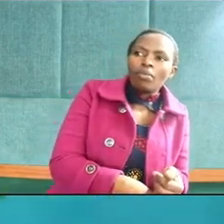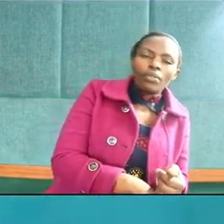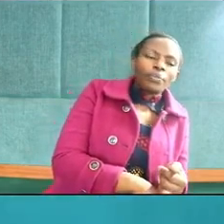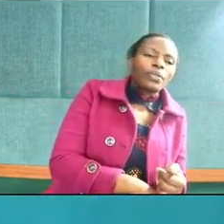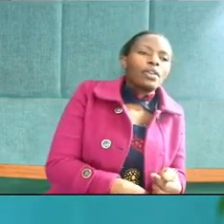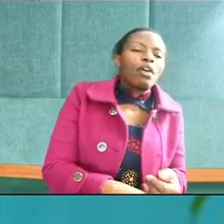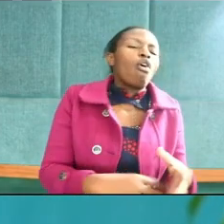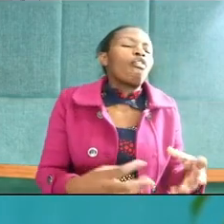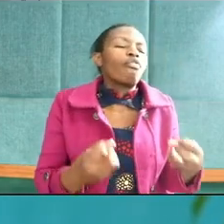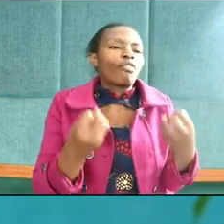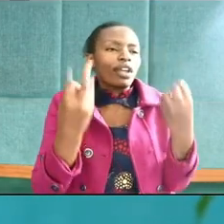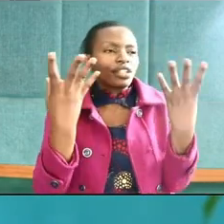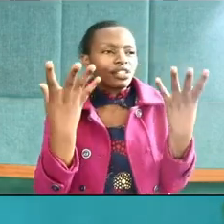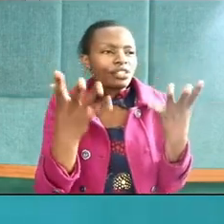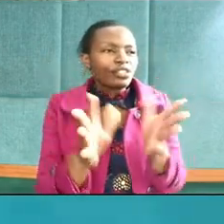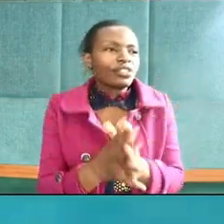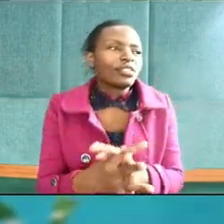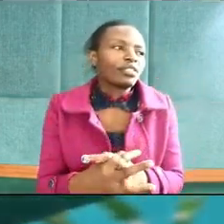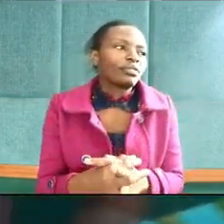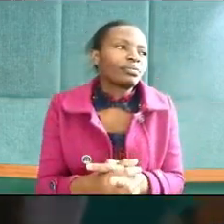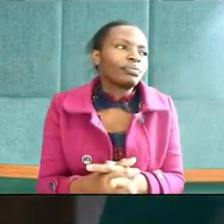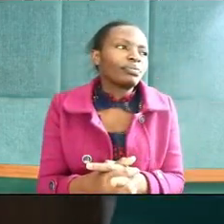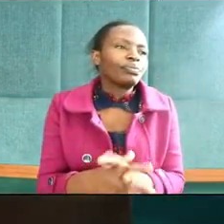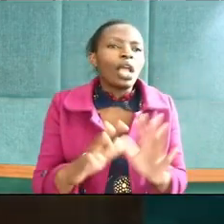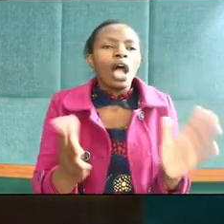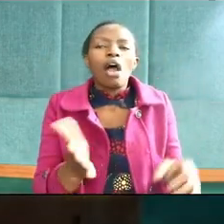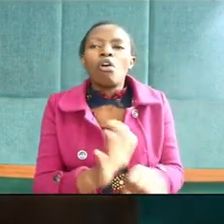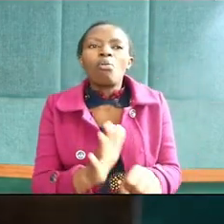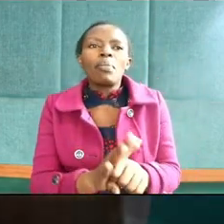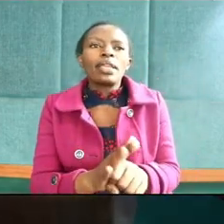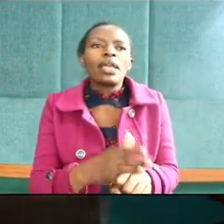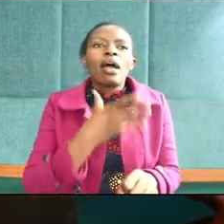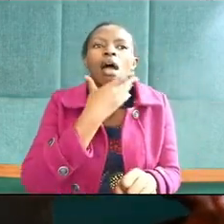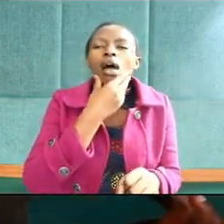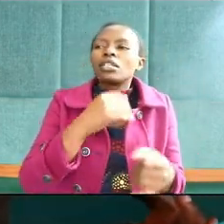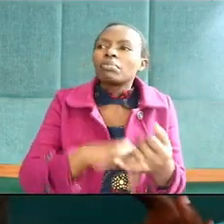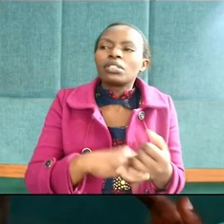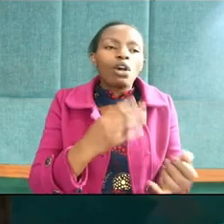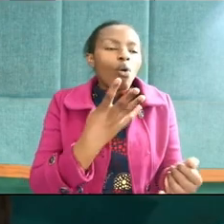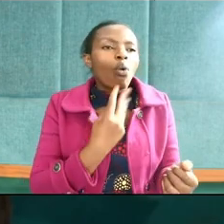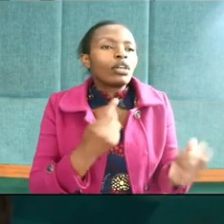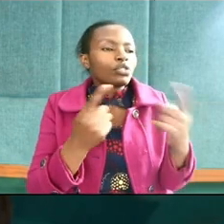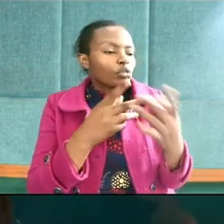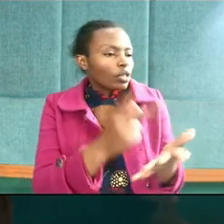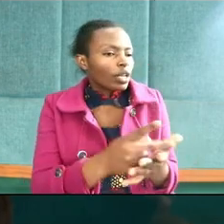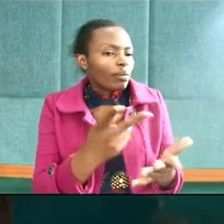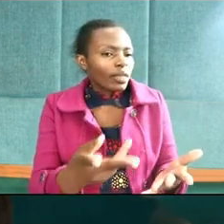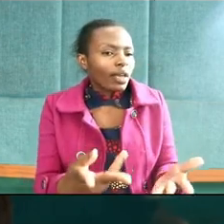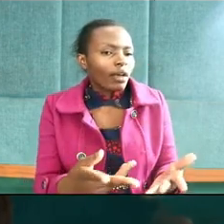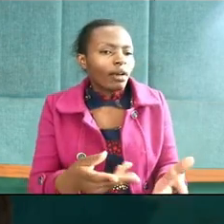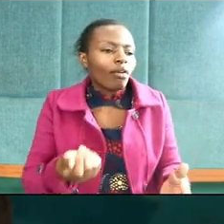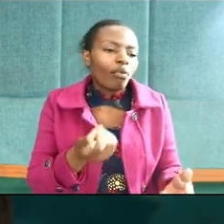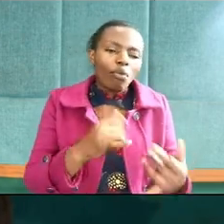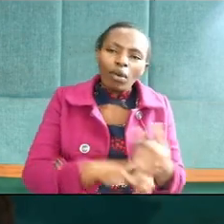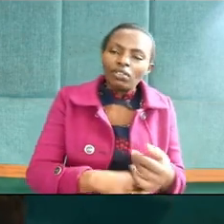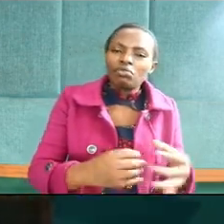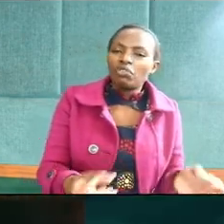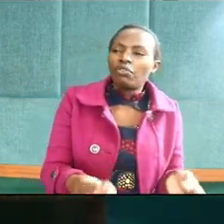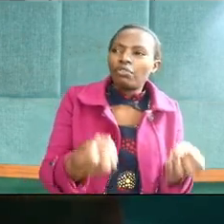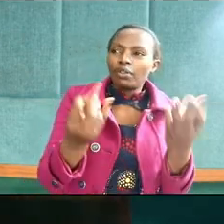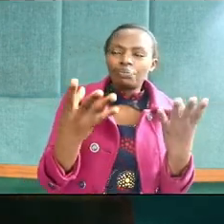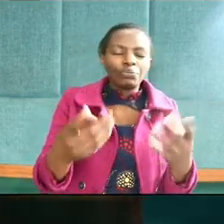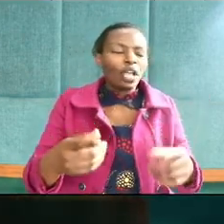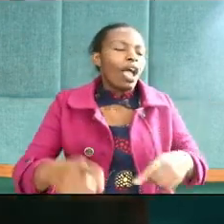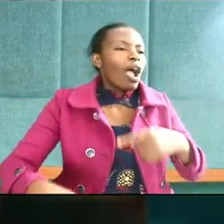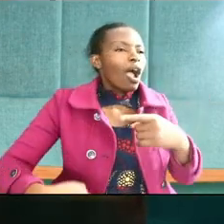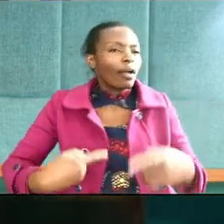their wives fresh? I know we all want to keep our wives fresh and gladsome, so that she will